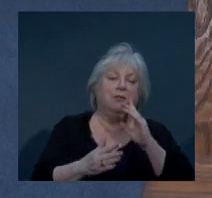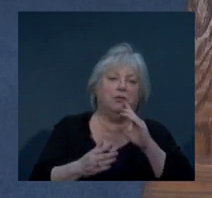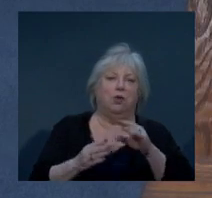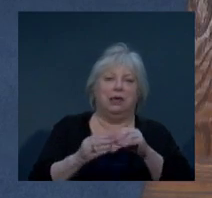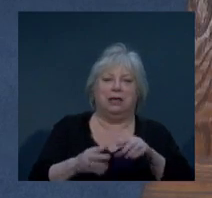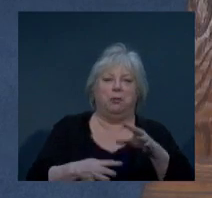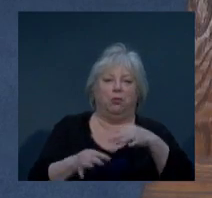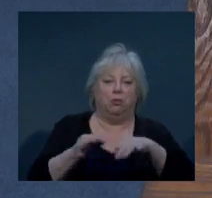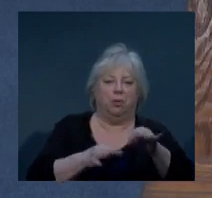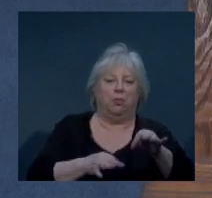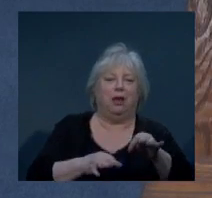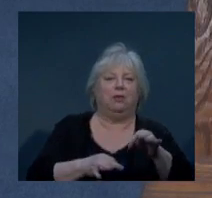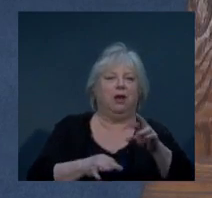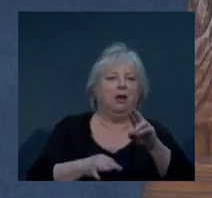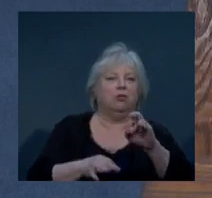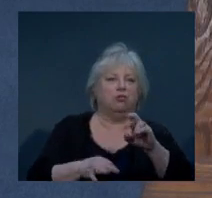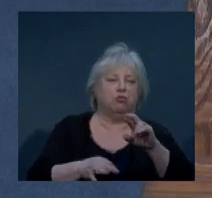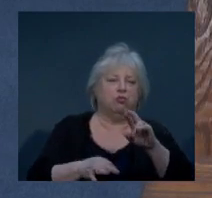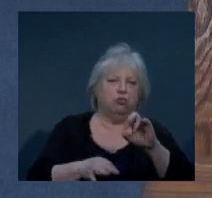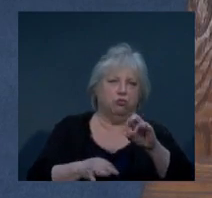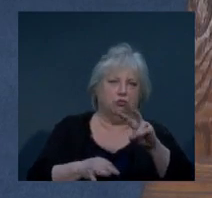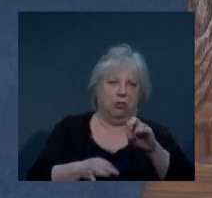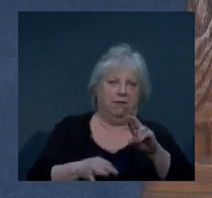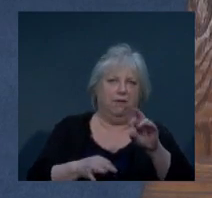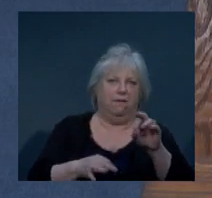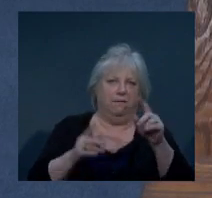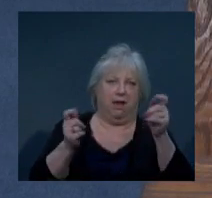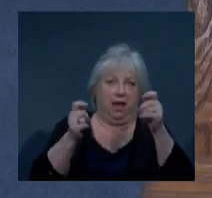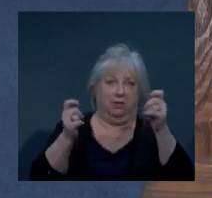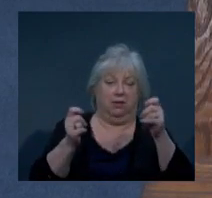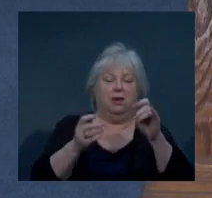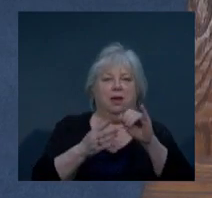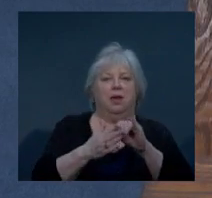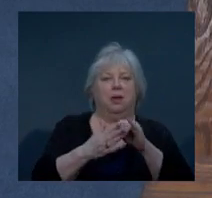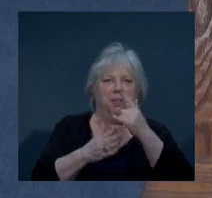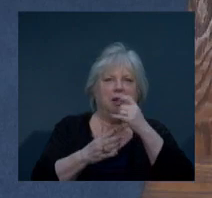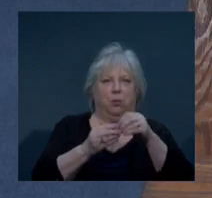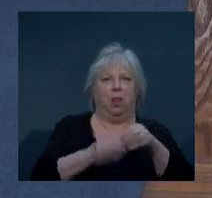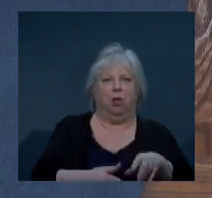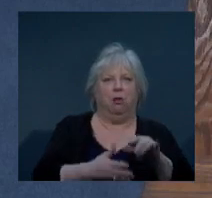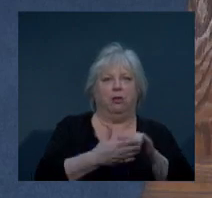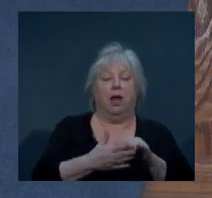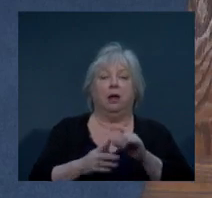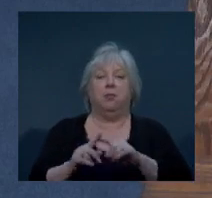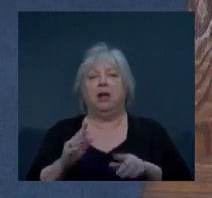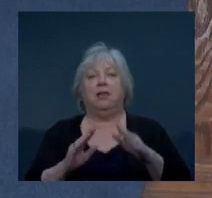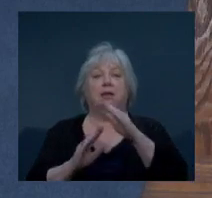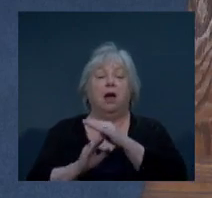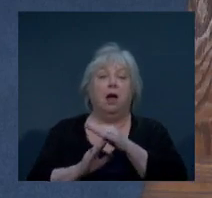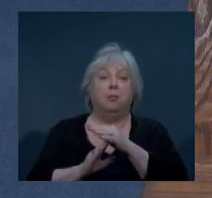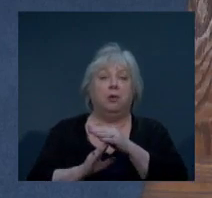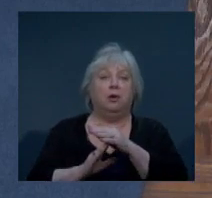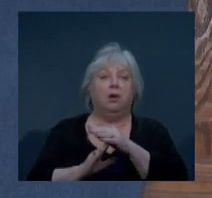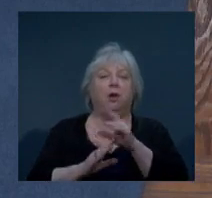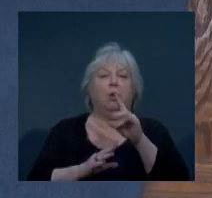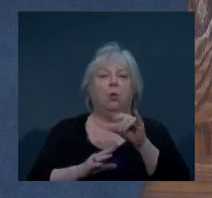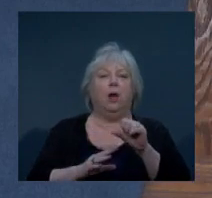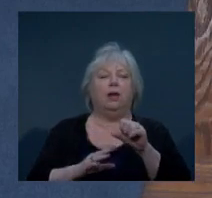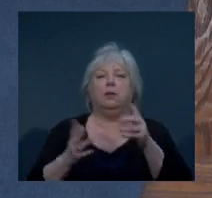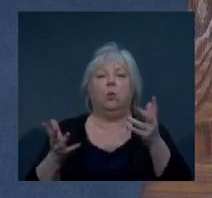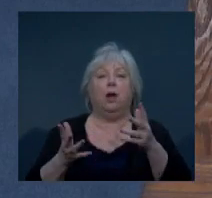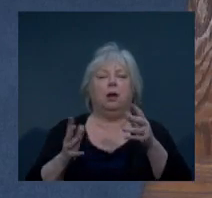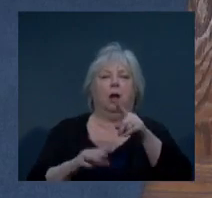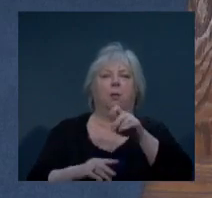we lost a music festival. That was one that was on top of the list. But at the top of the list was a